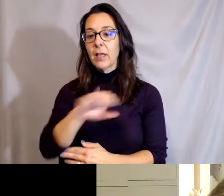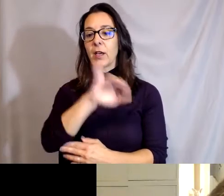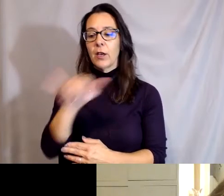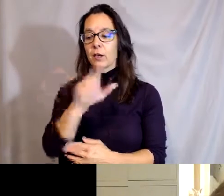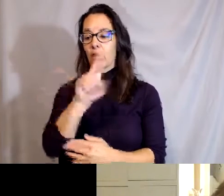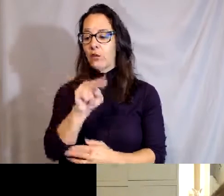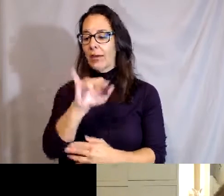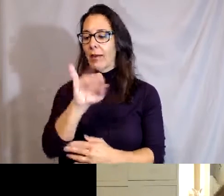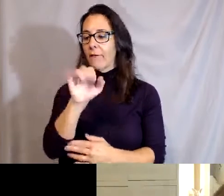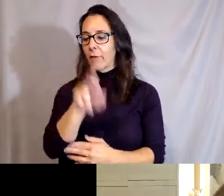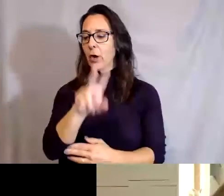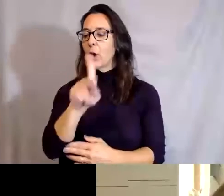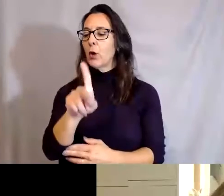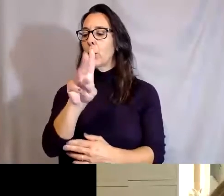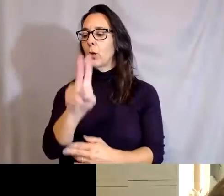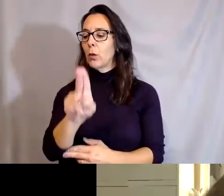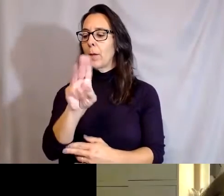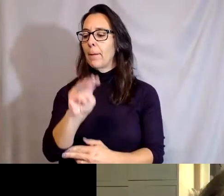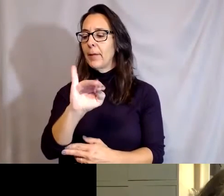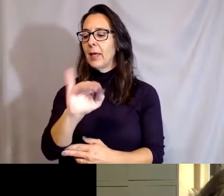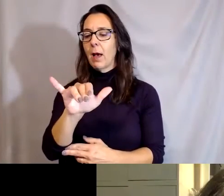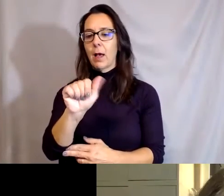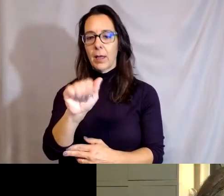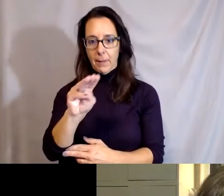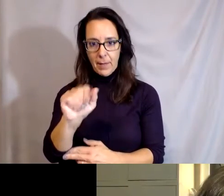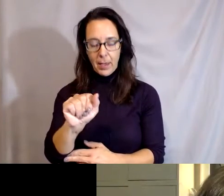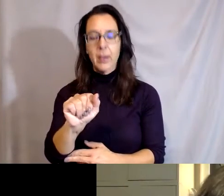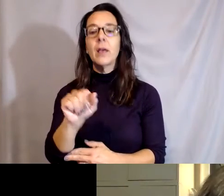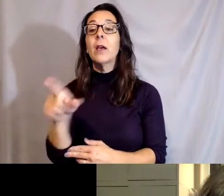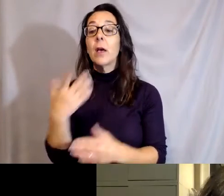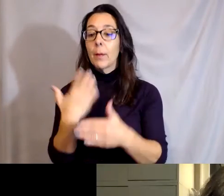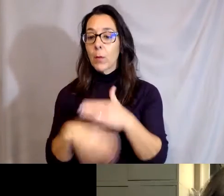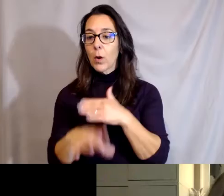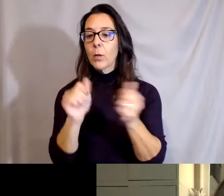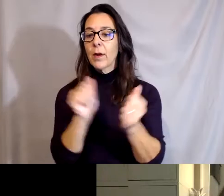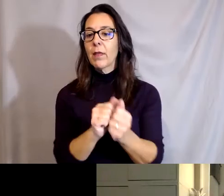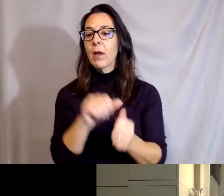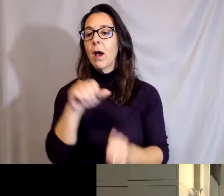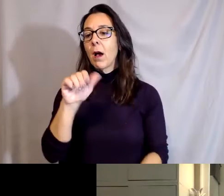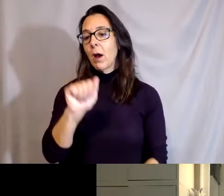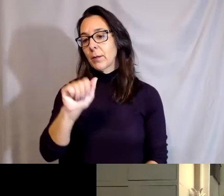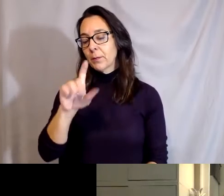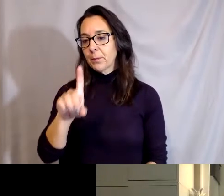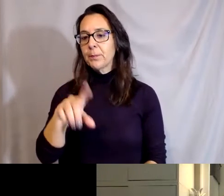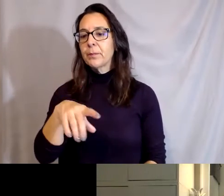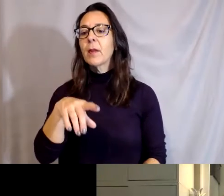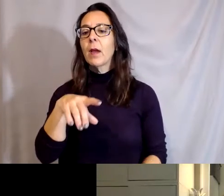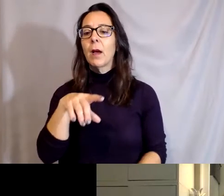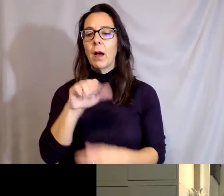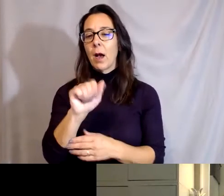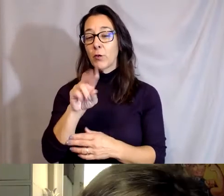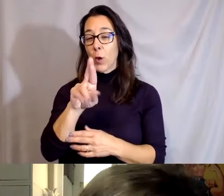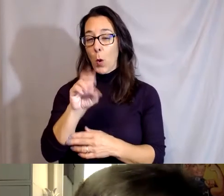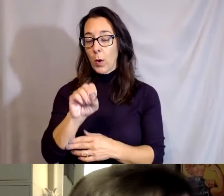Kumiyama, who was born with arthrogryposis and uses a wheelchair daily. She